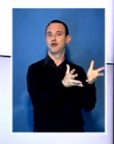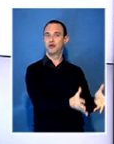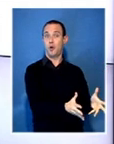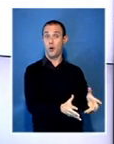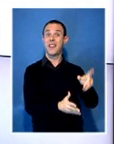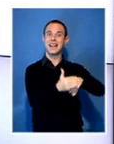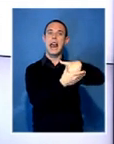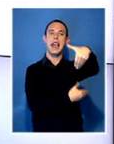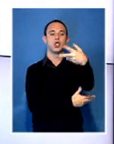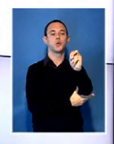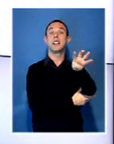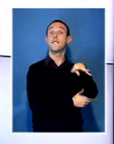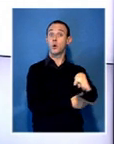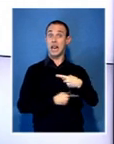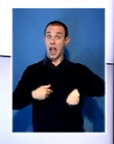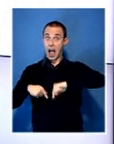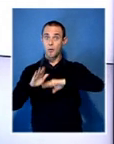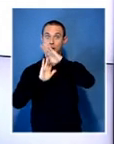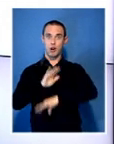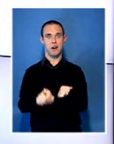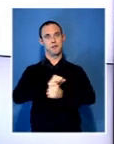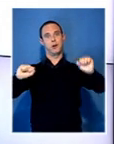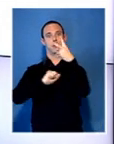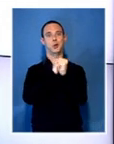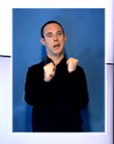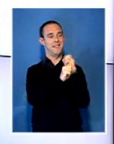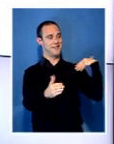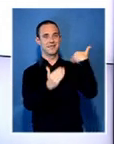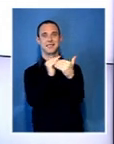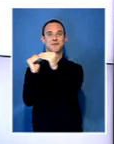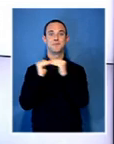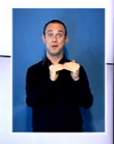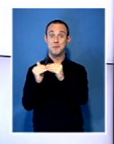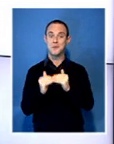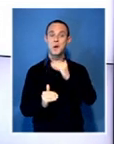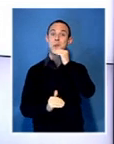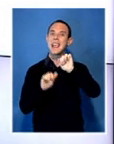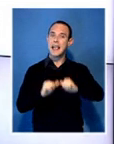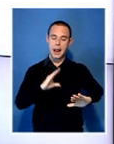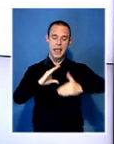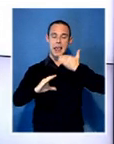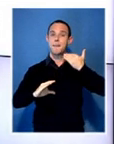That's what that show is called. This one is Democracy20, as we celebrate 20 years of democracy. You can email us